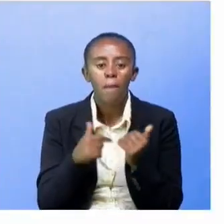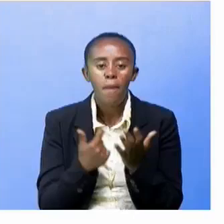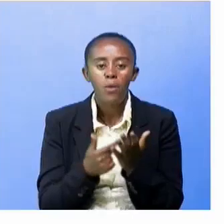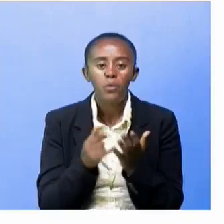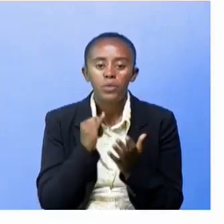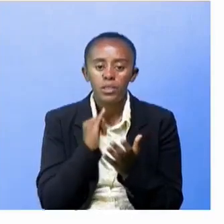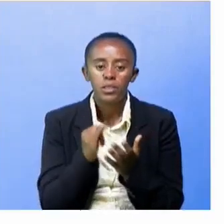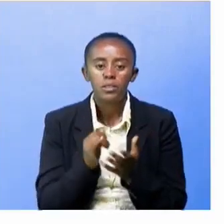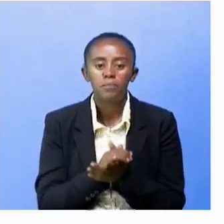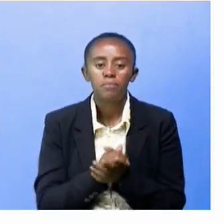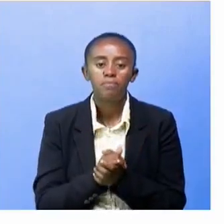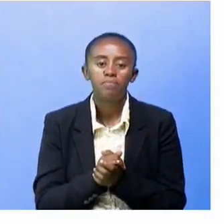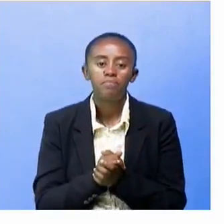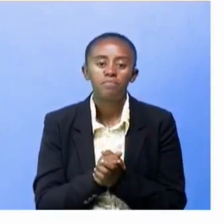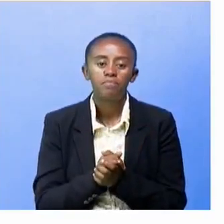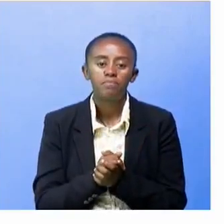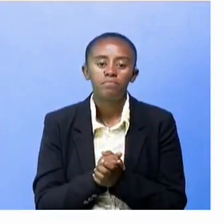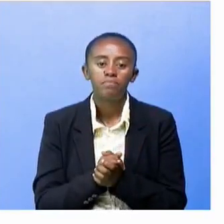is